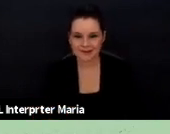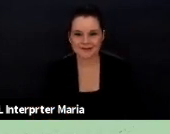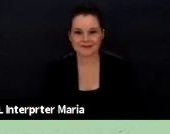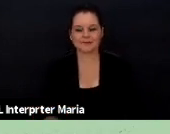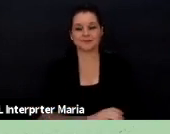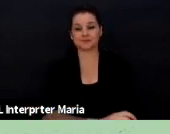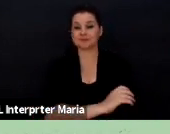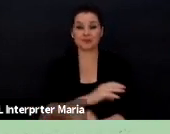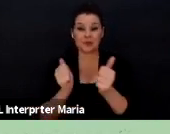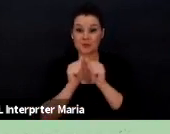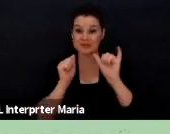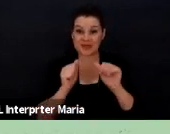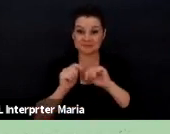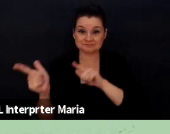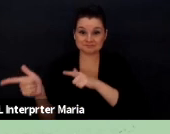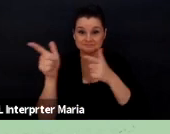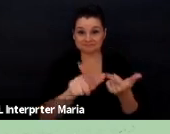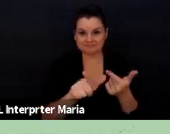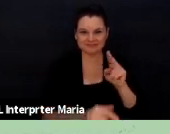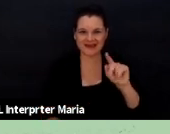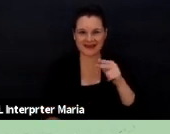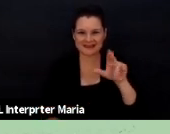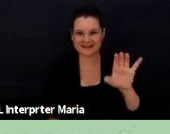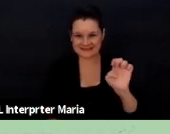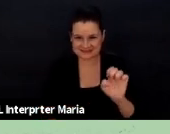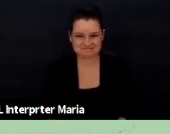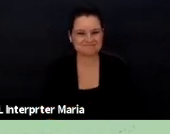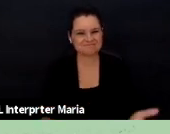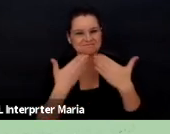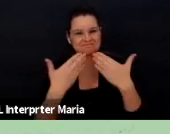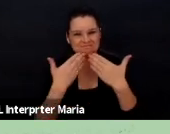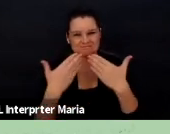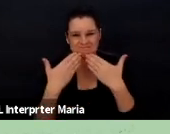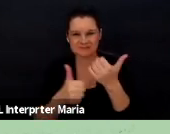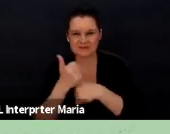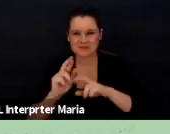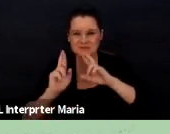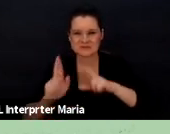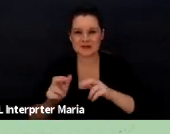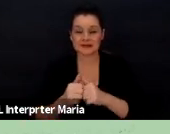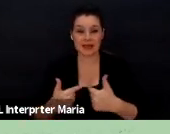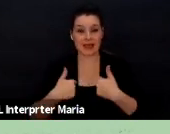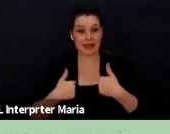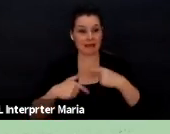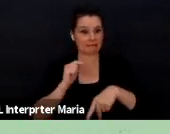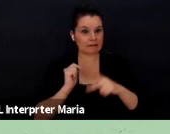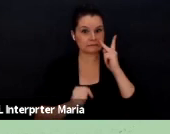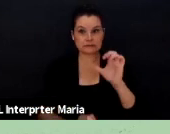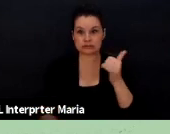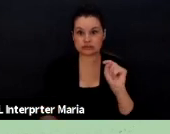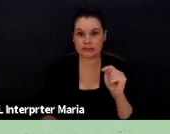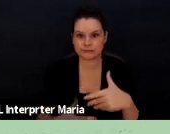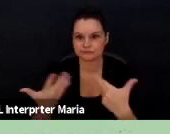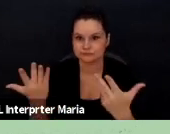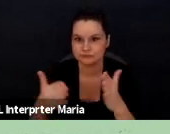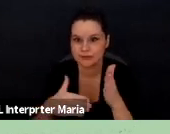And with that, I pass it back to Nathalie. Thank you. Thank you guys for responding. I cannot see the chat because I'm sharing